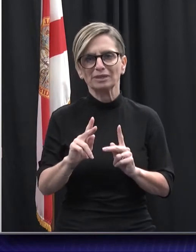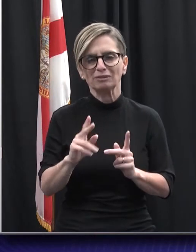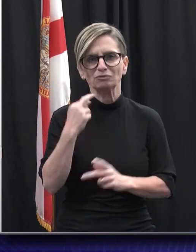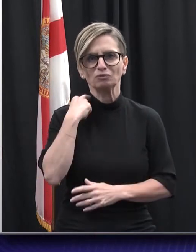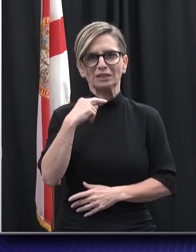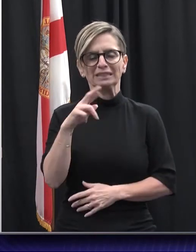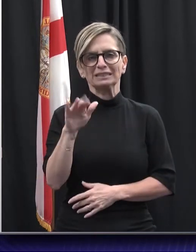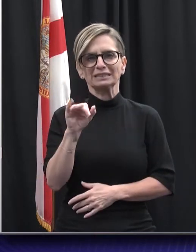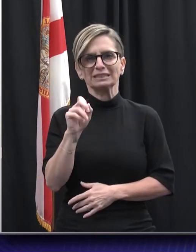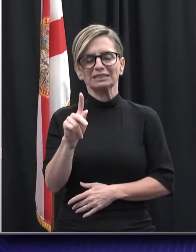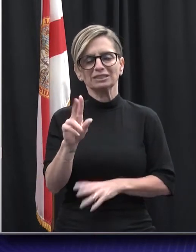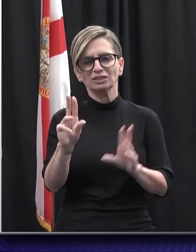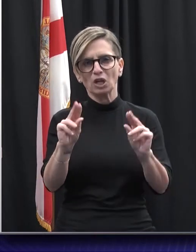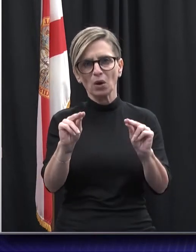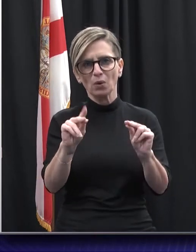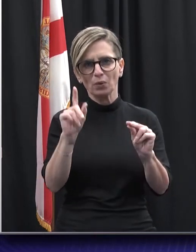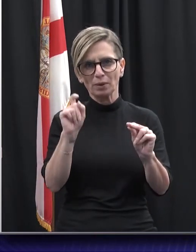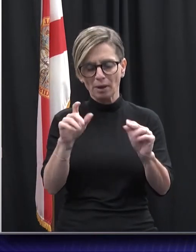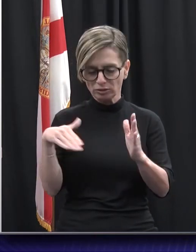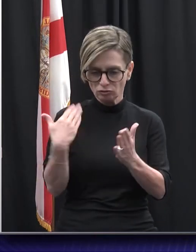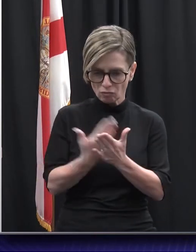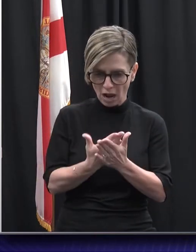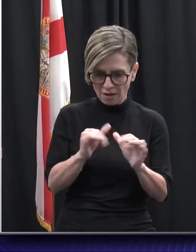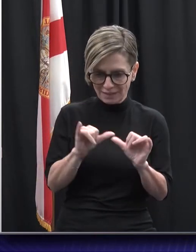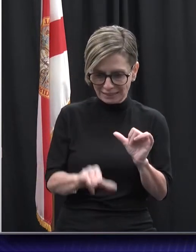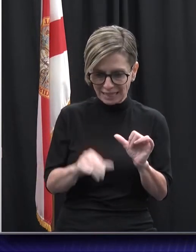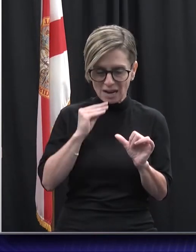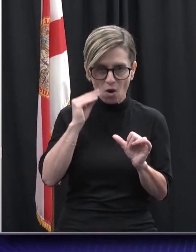we have 14 days go by.